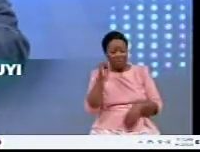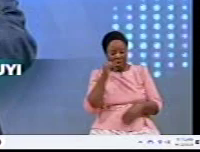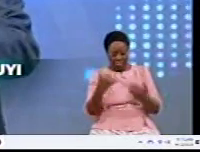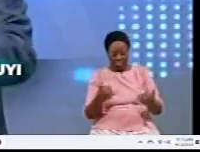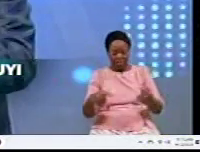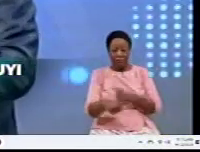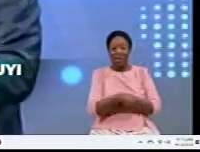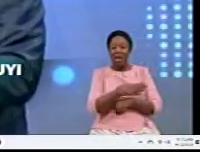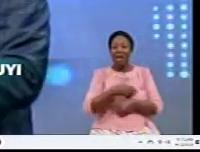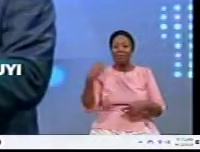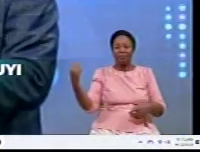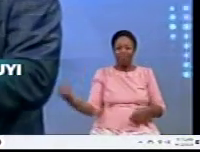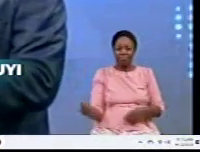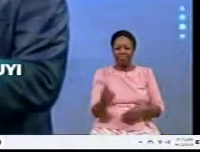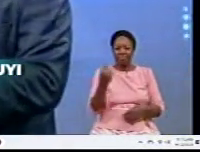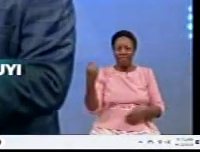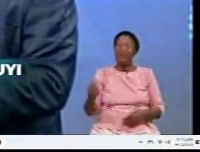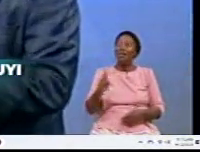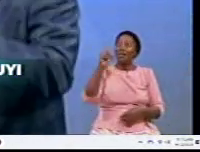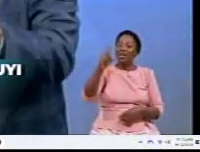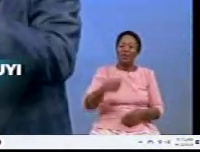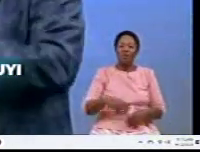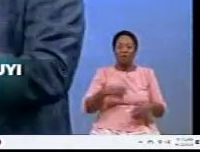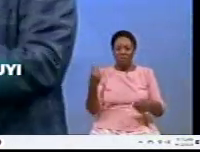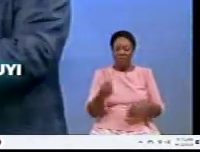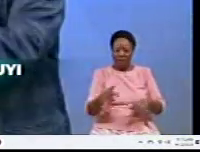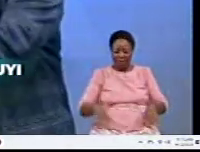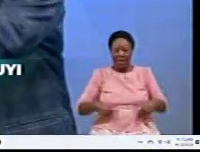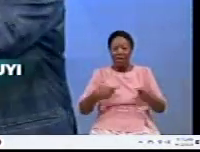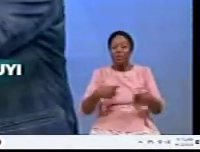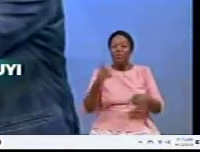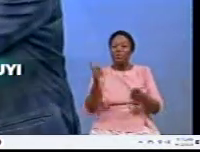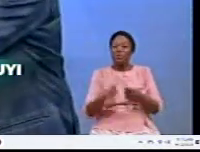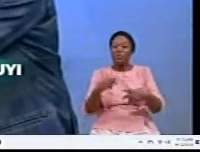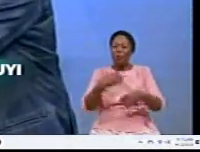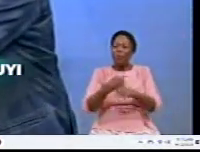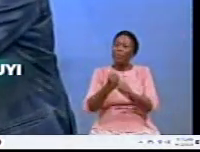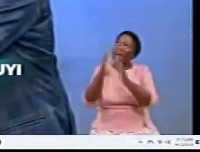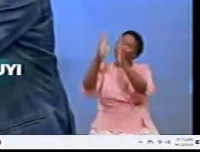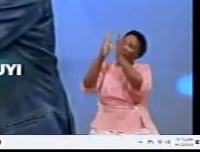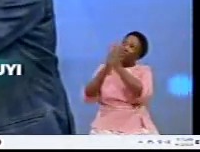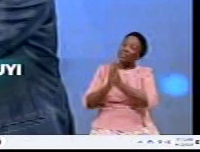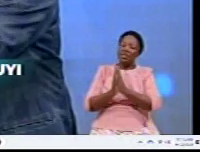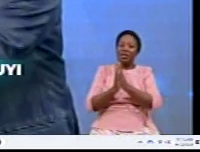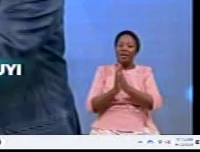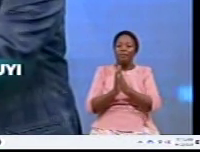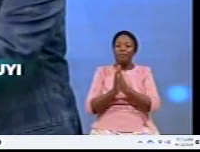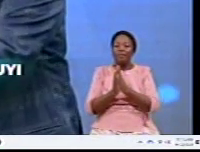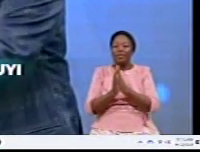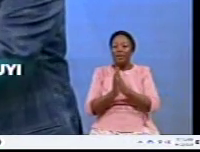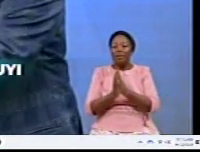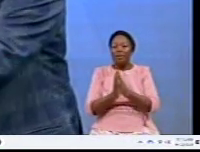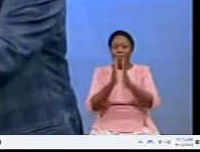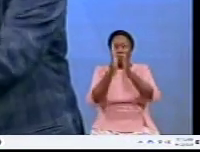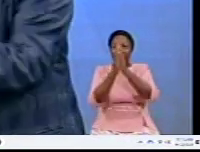and forever. He ever liveth to make intercession,